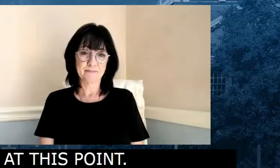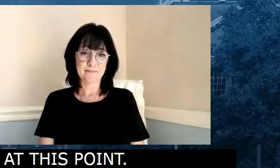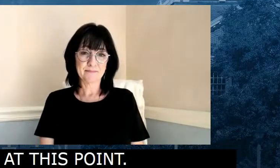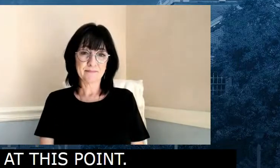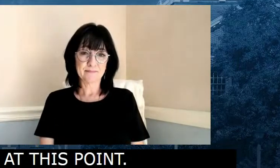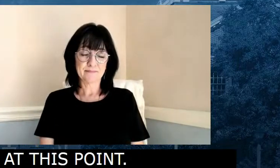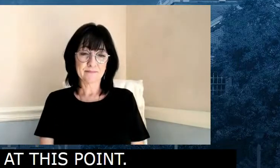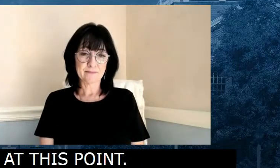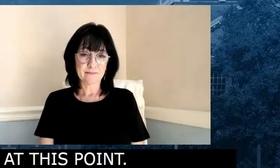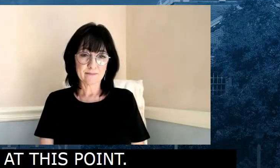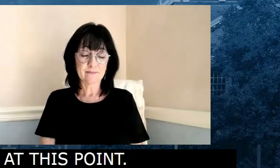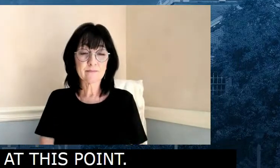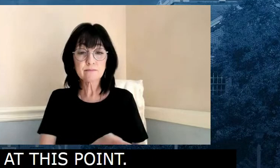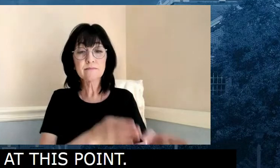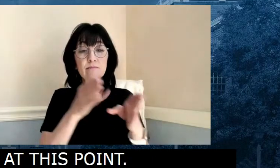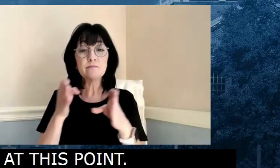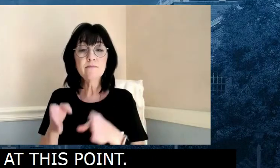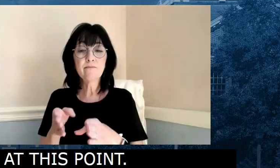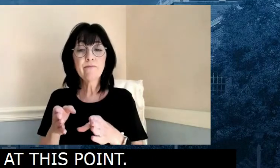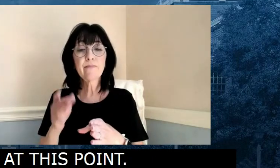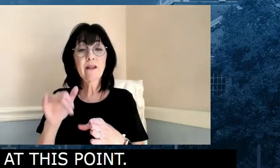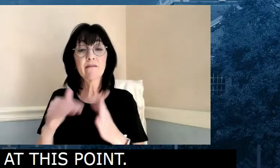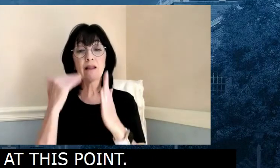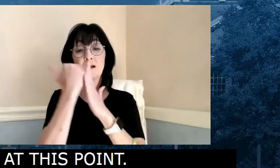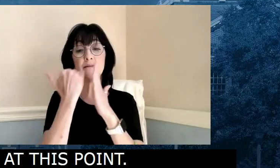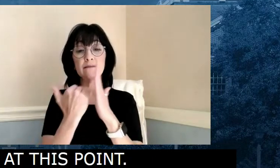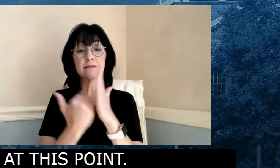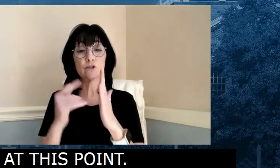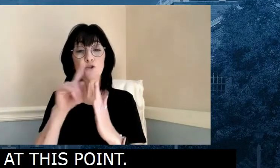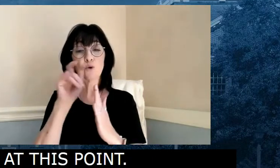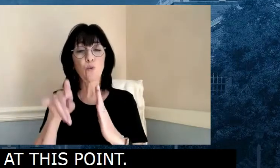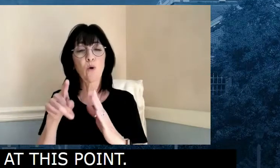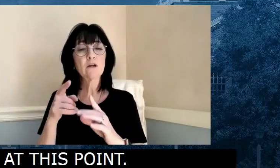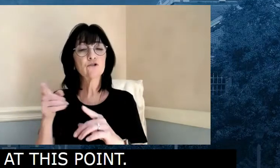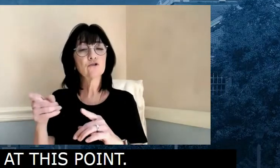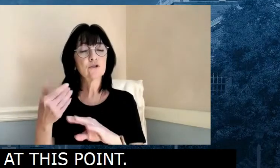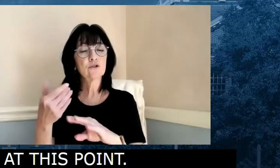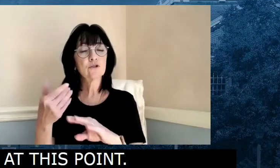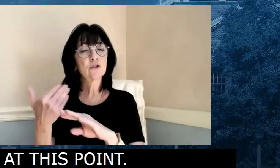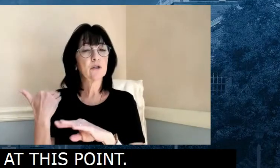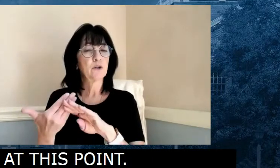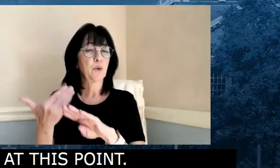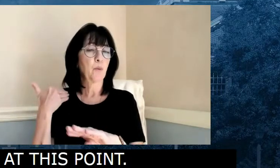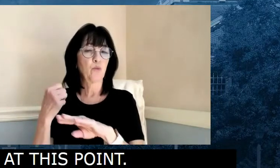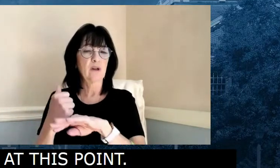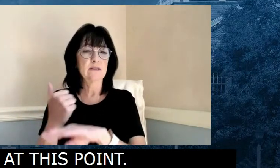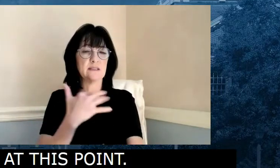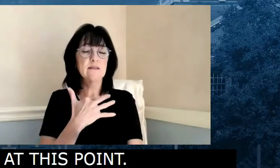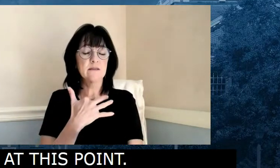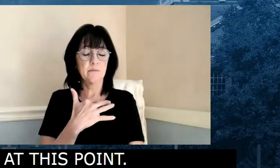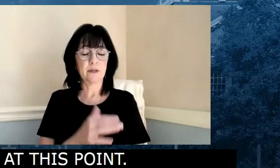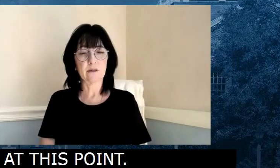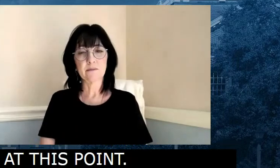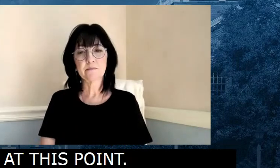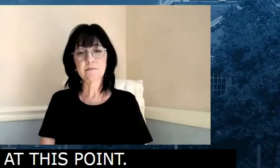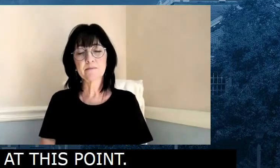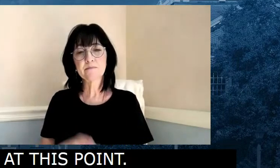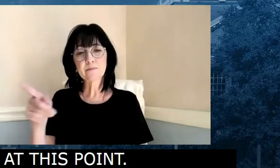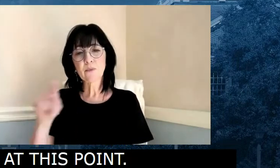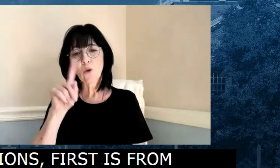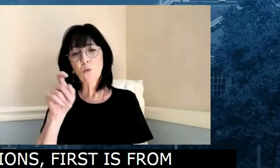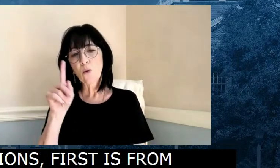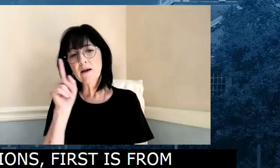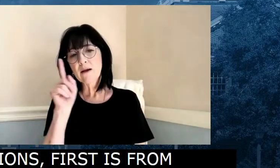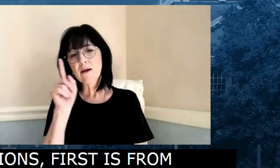All right, next we'll move to our pre-submitted questions. The first question is from Dan Laurelham at Delaware Live. He asked, Governor, do you have any intention